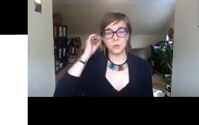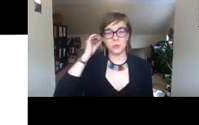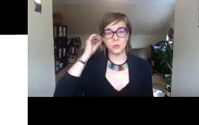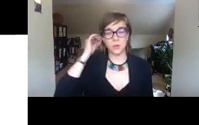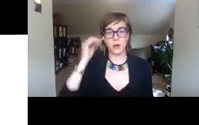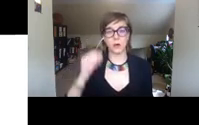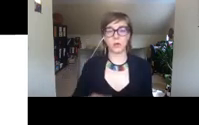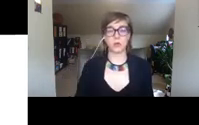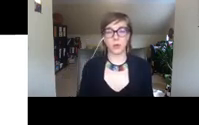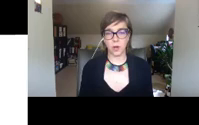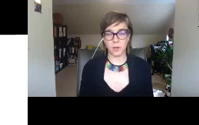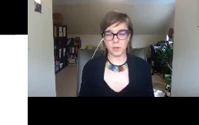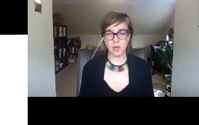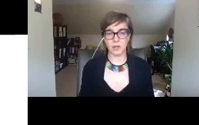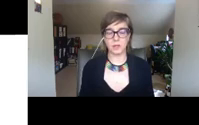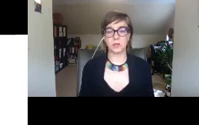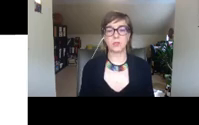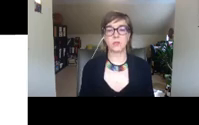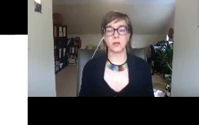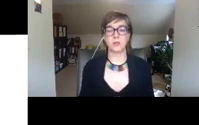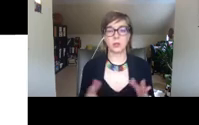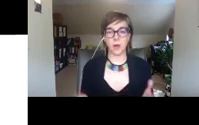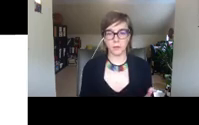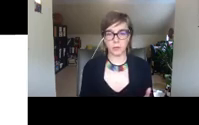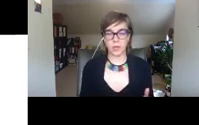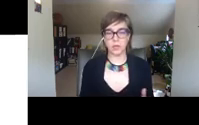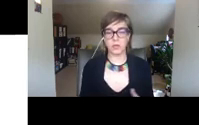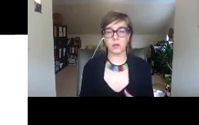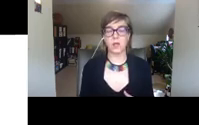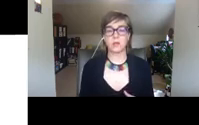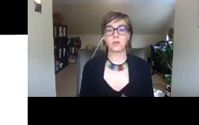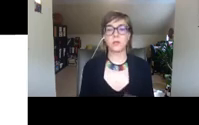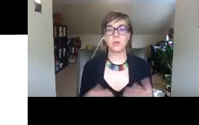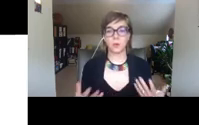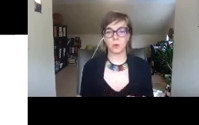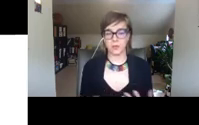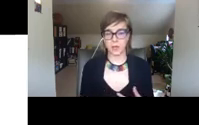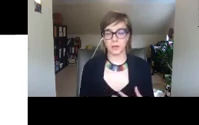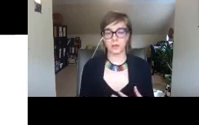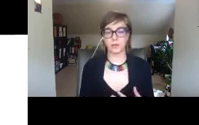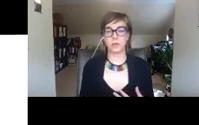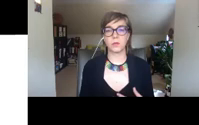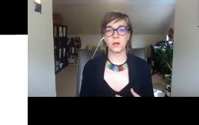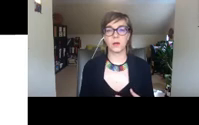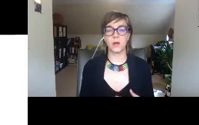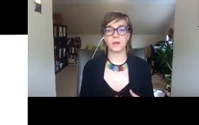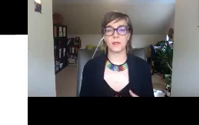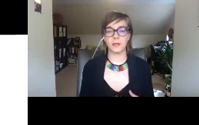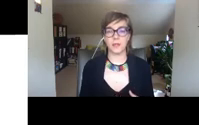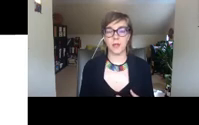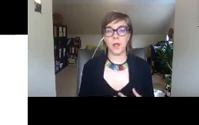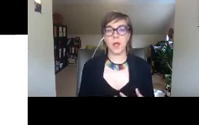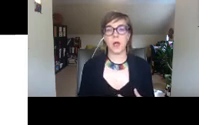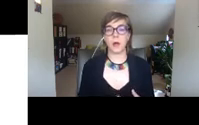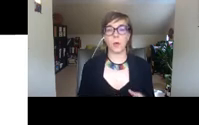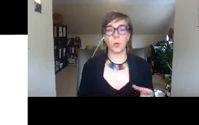due to their socioeconomic status, due to their geographic location, due to their work status, or due to their